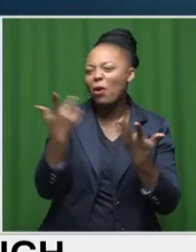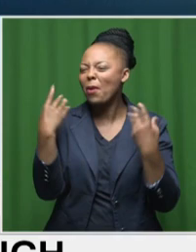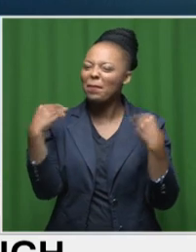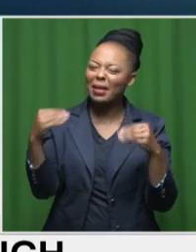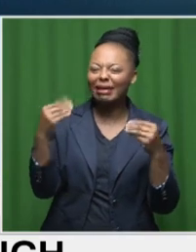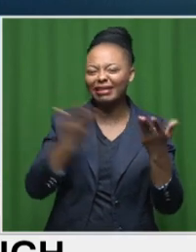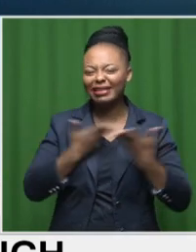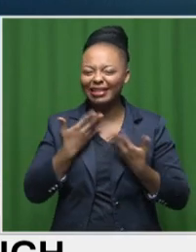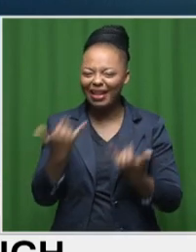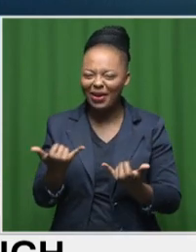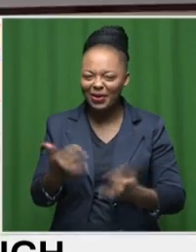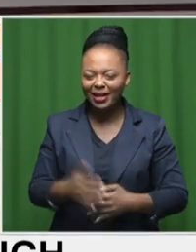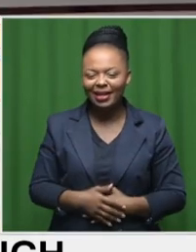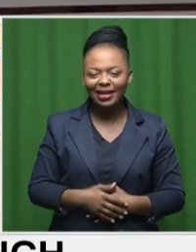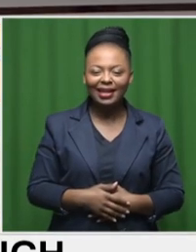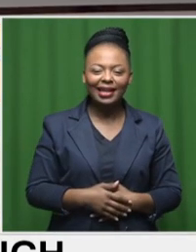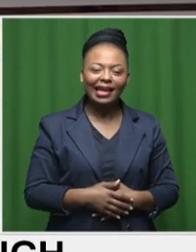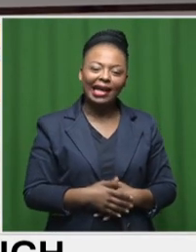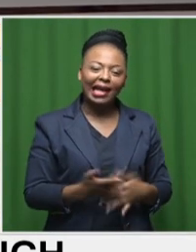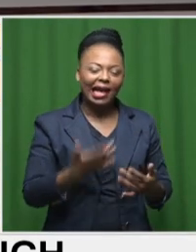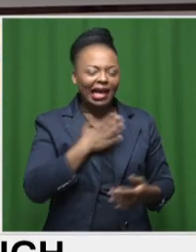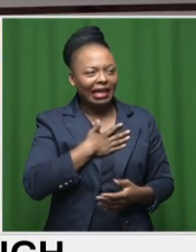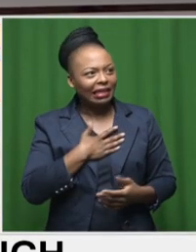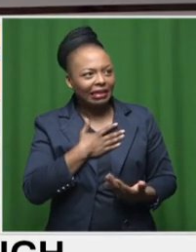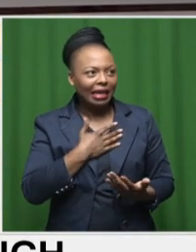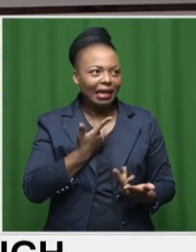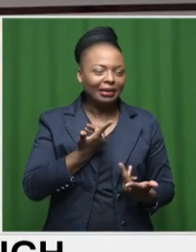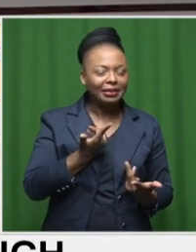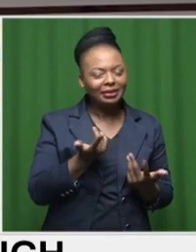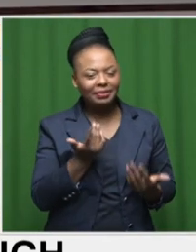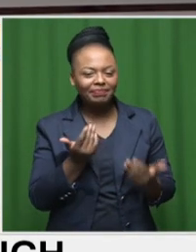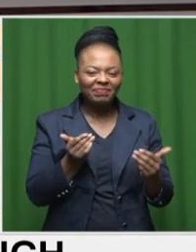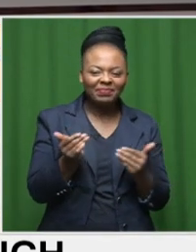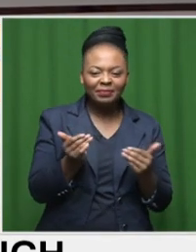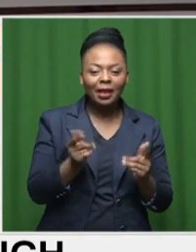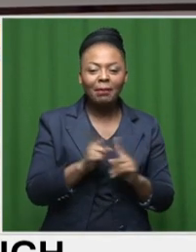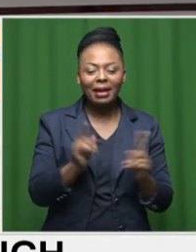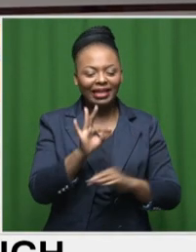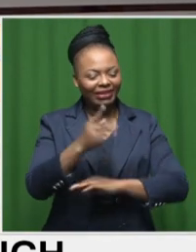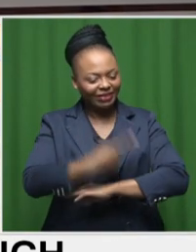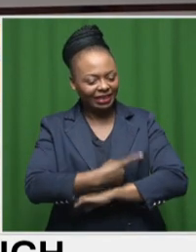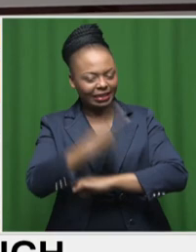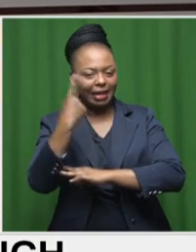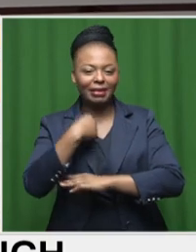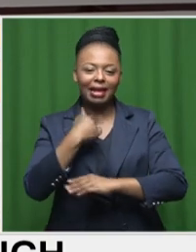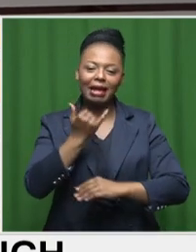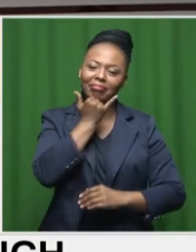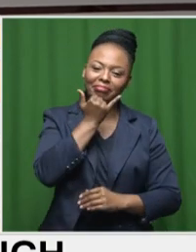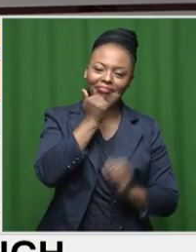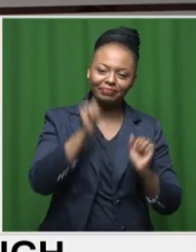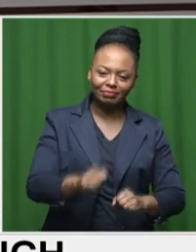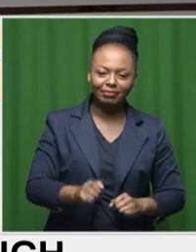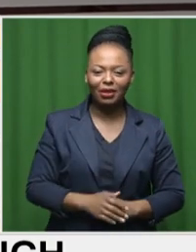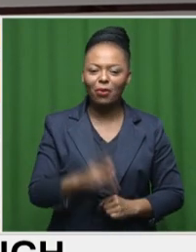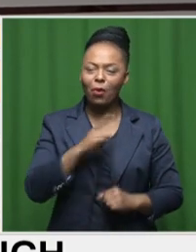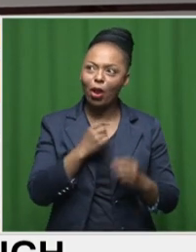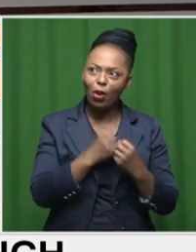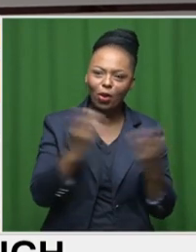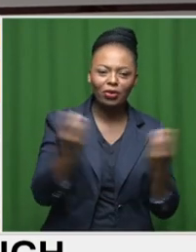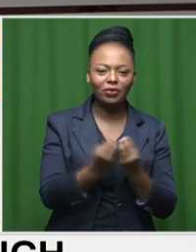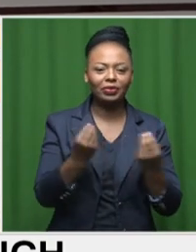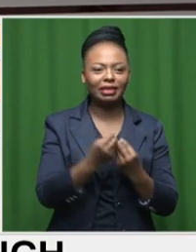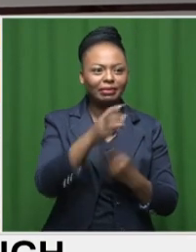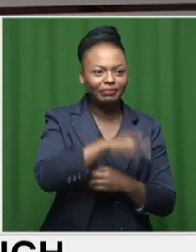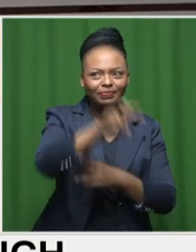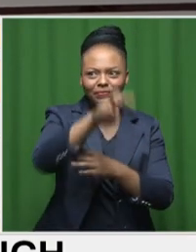now? Well, I try to live in the moment. However, every single day I'm grateful for, and we've managed to do some incredible things across the